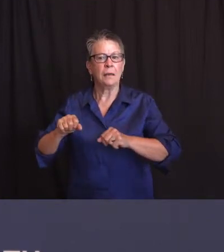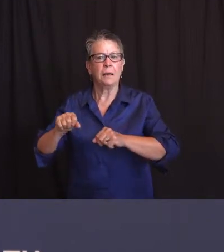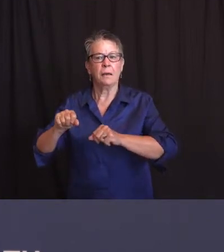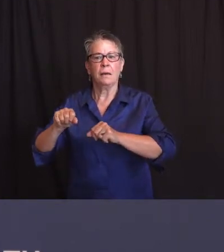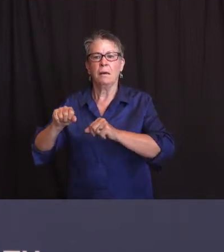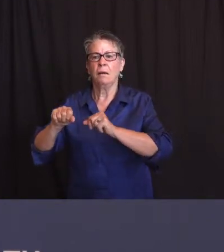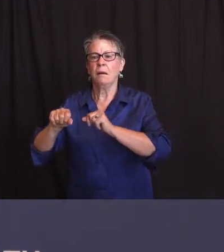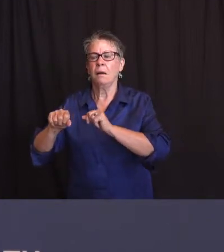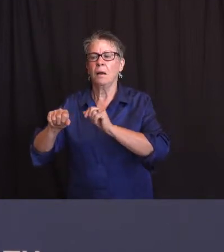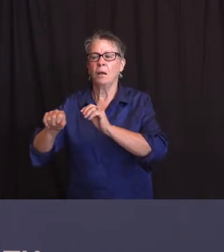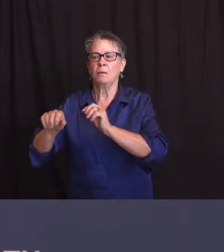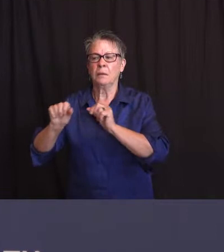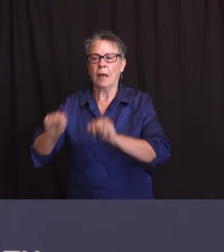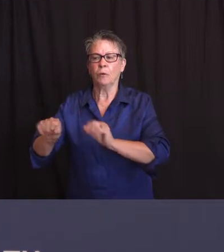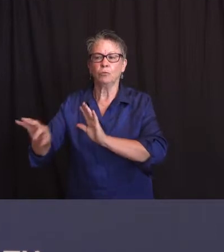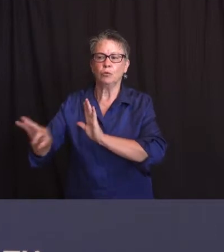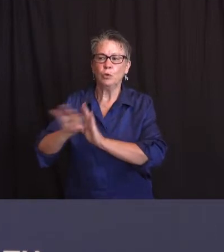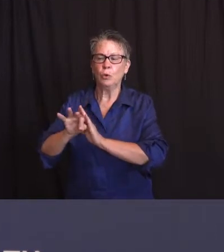idea? Thank you.